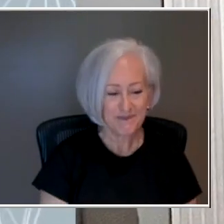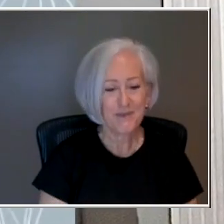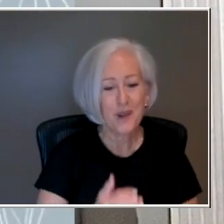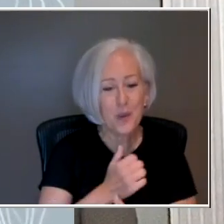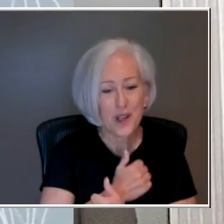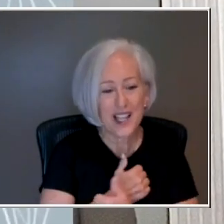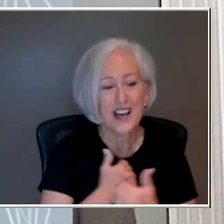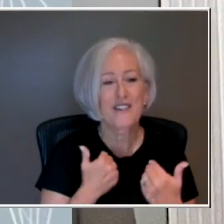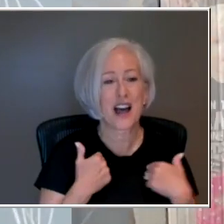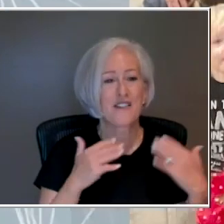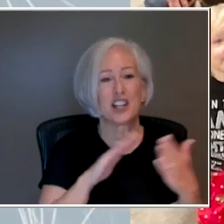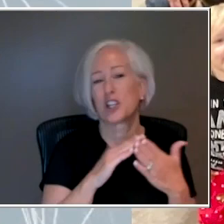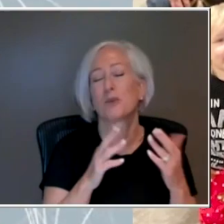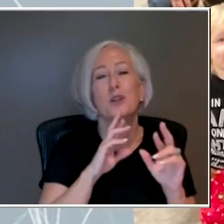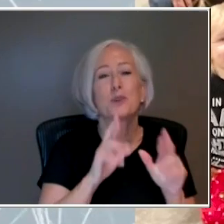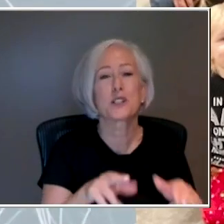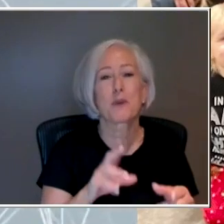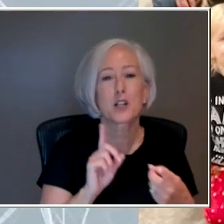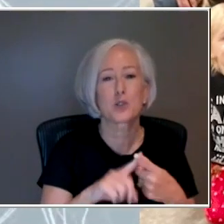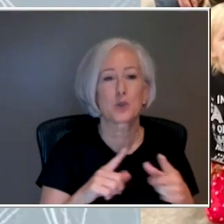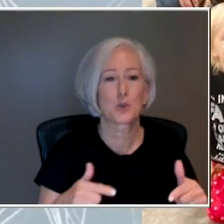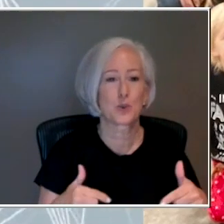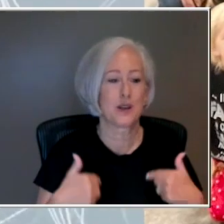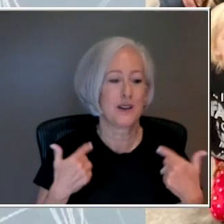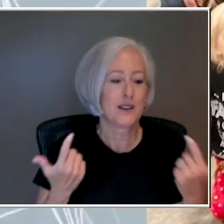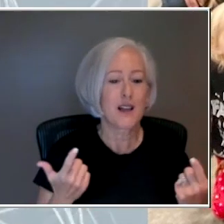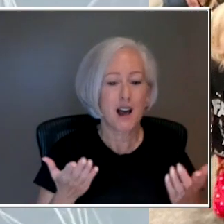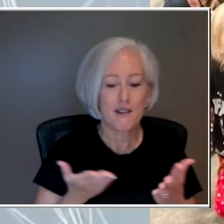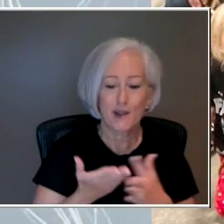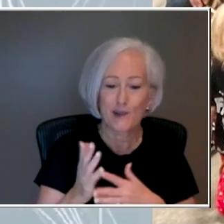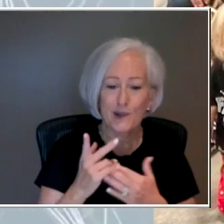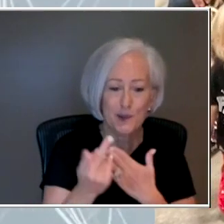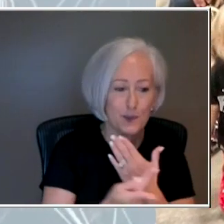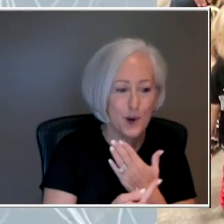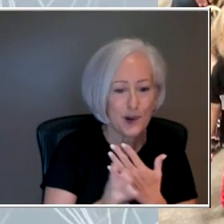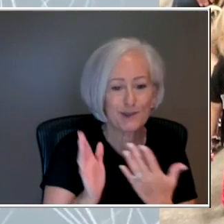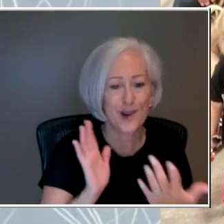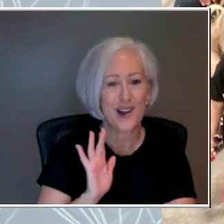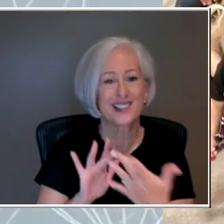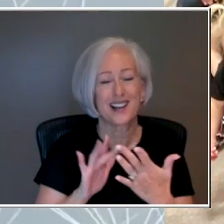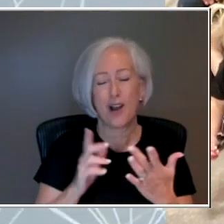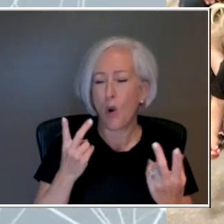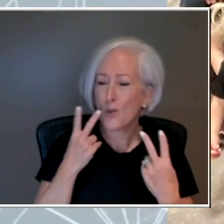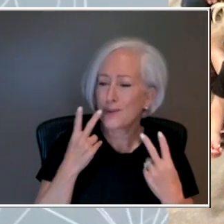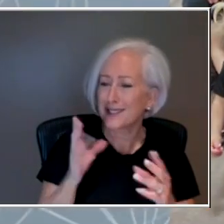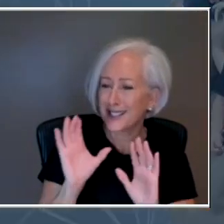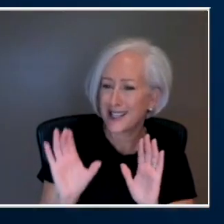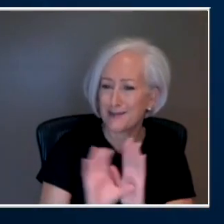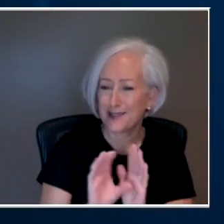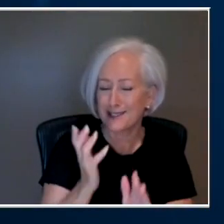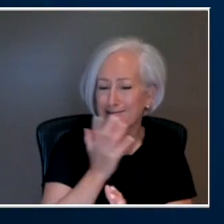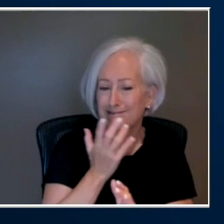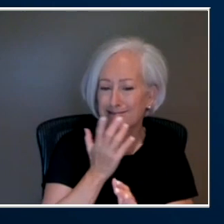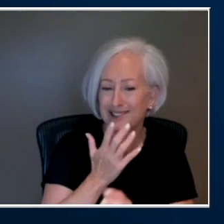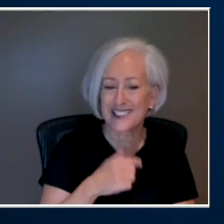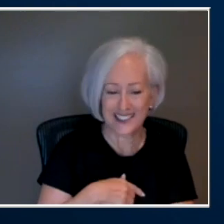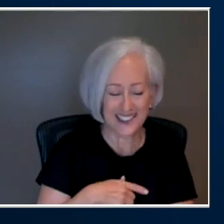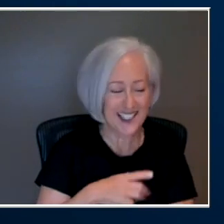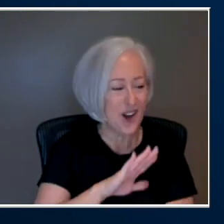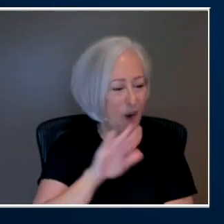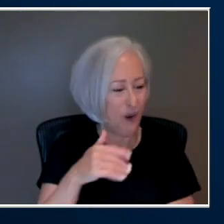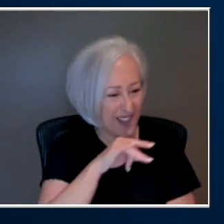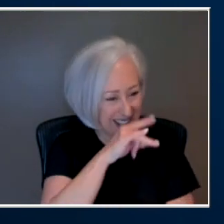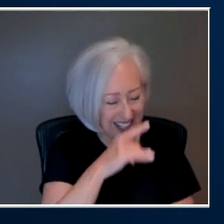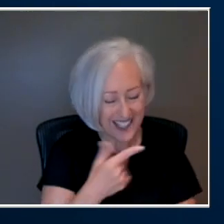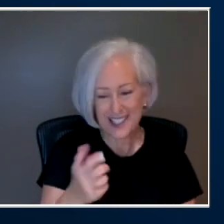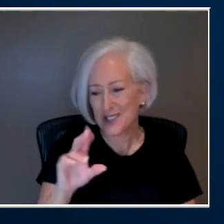community response to live throughout the program, so be sure to reach out. Oh, look at that picture. Huge family all wearing those. That's all of our kids and grandkids then.